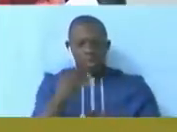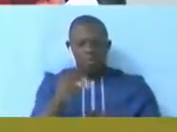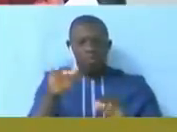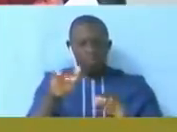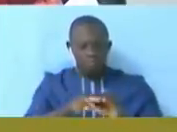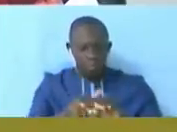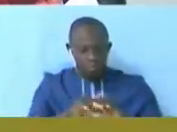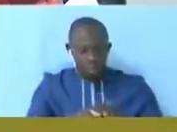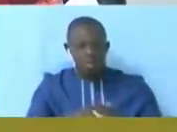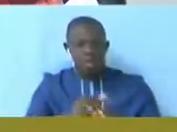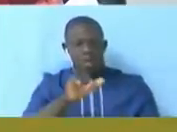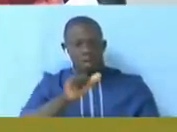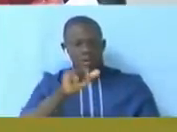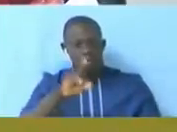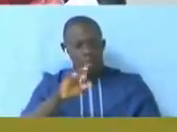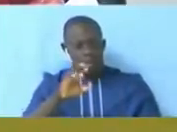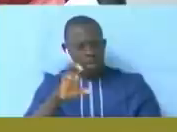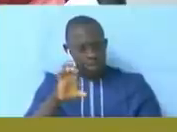you massive favor with the